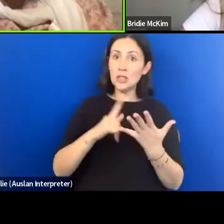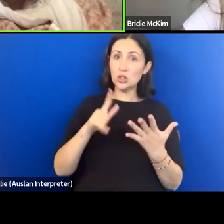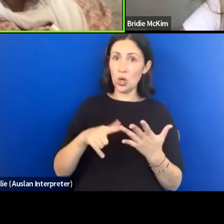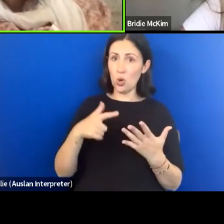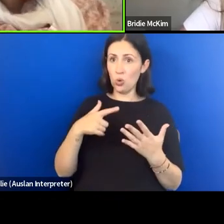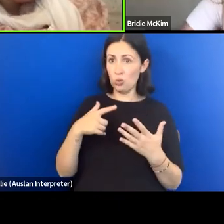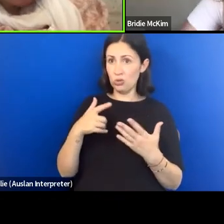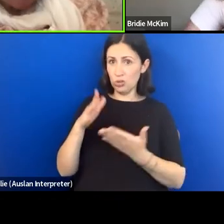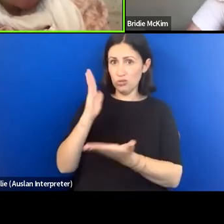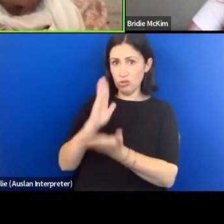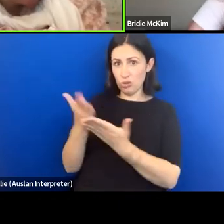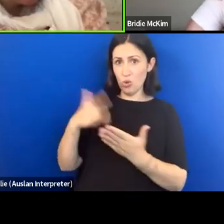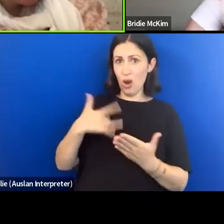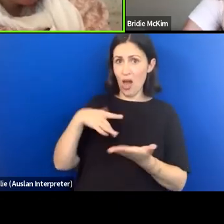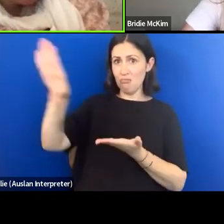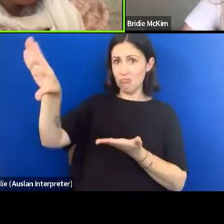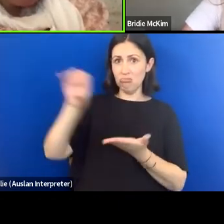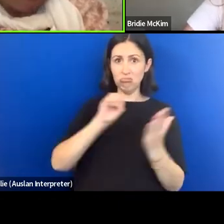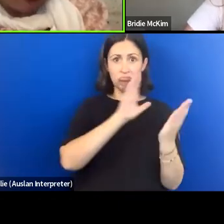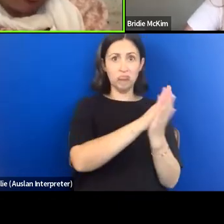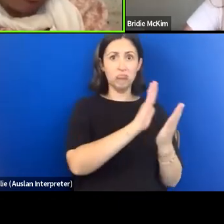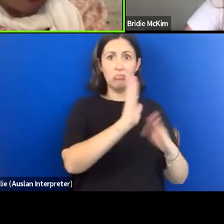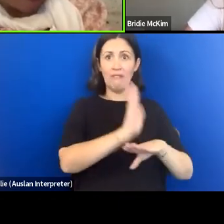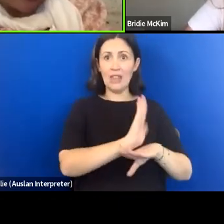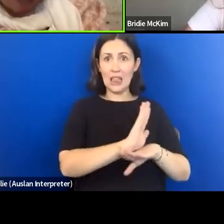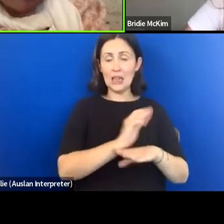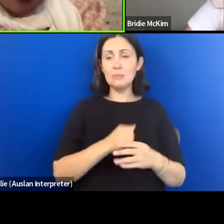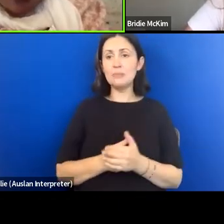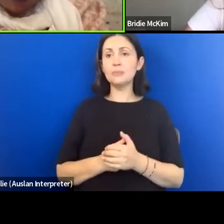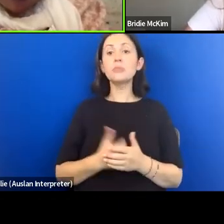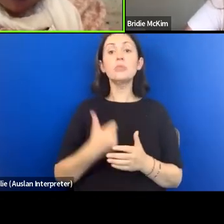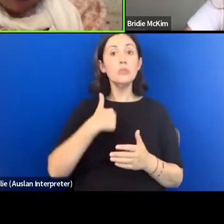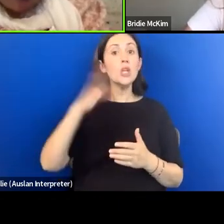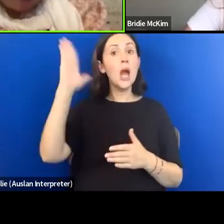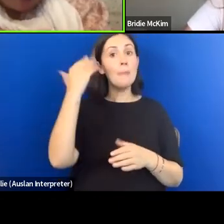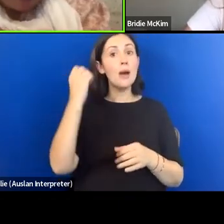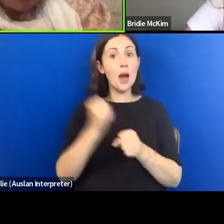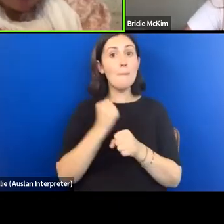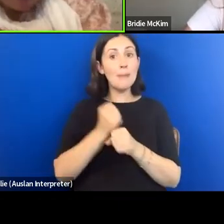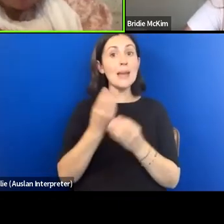I've certainly made films that are